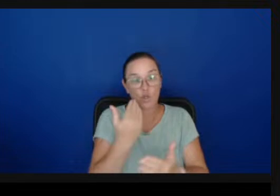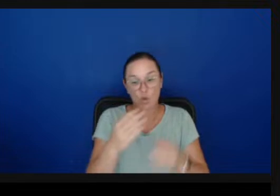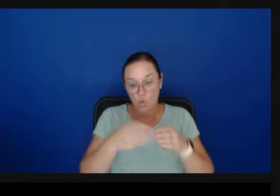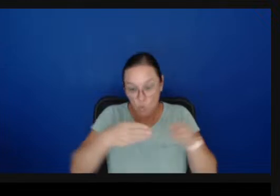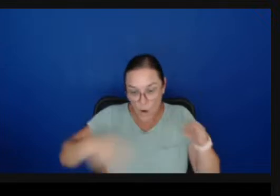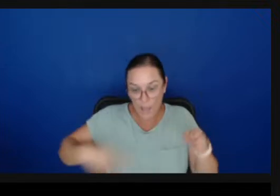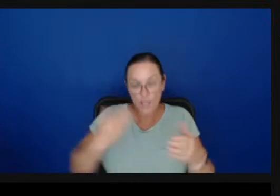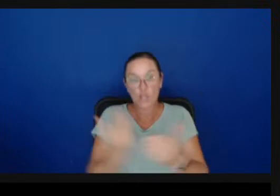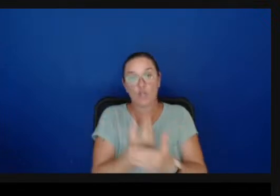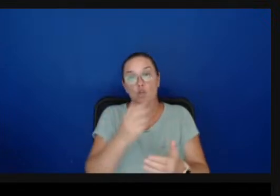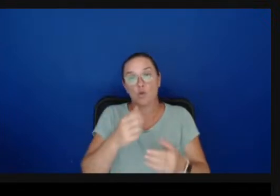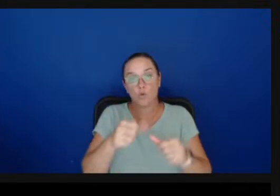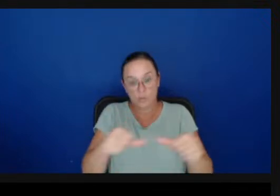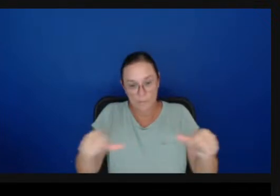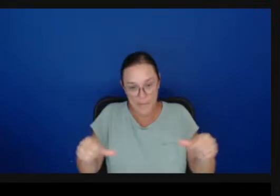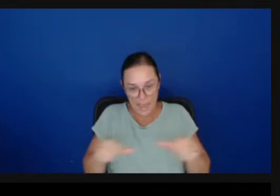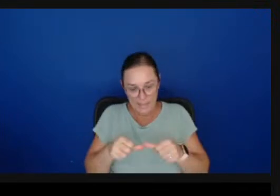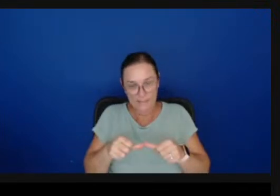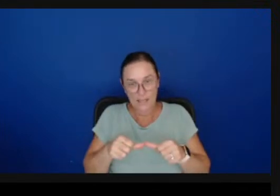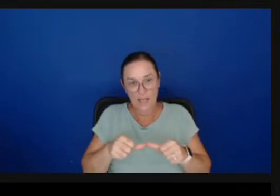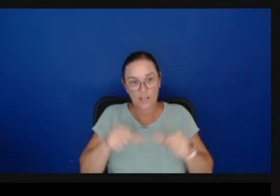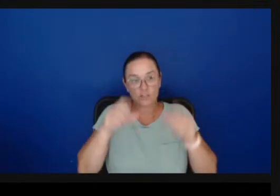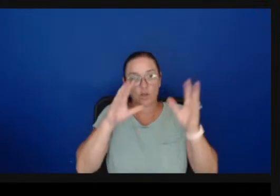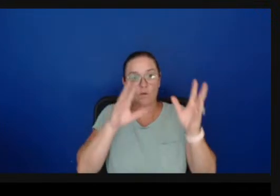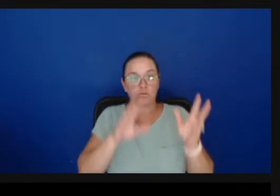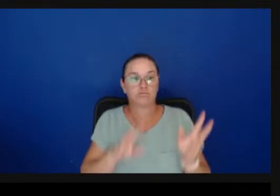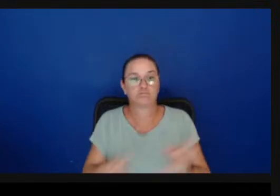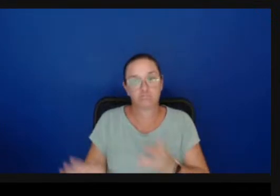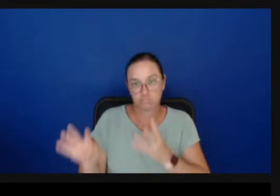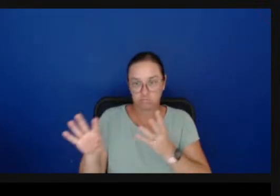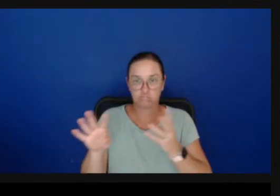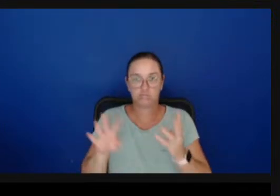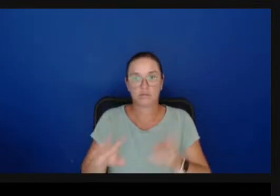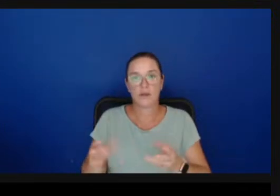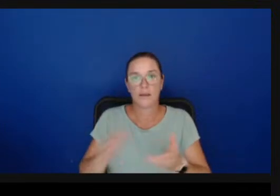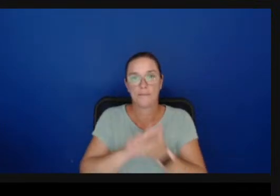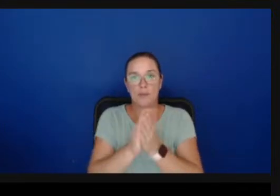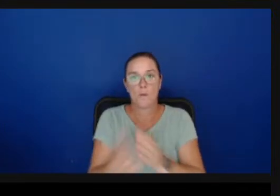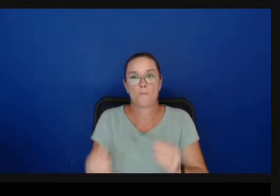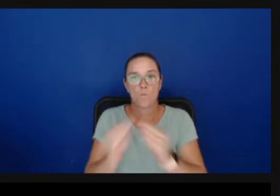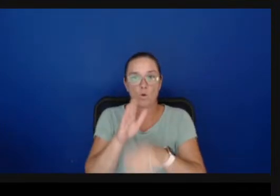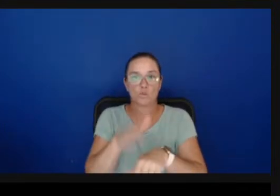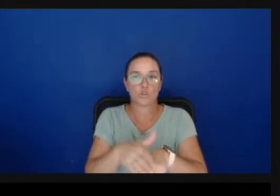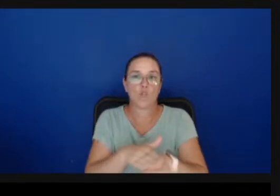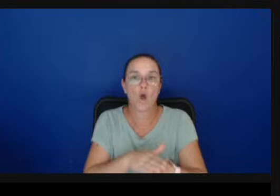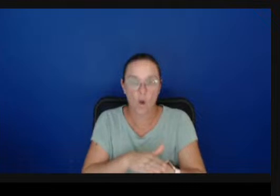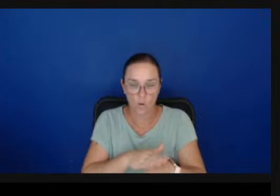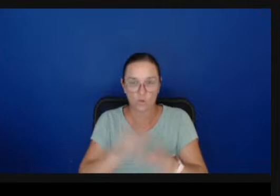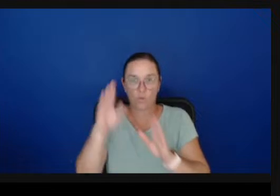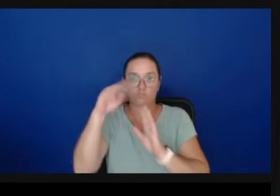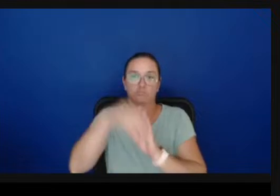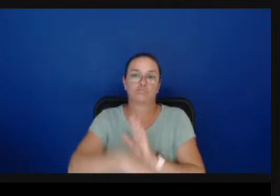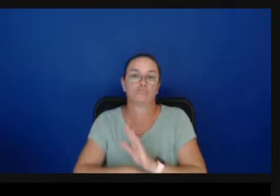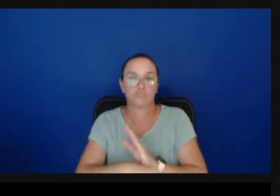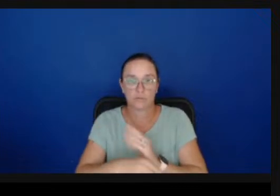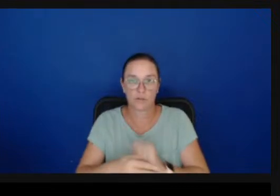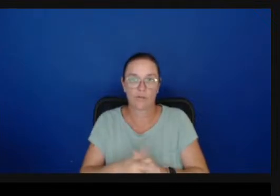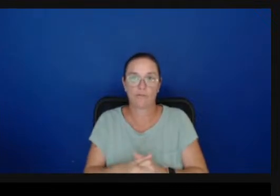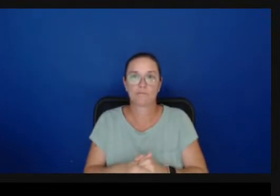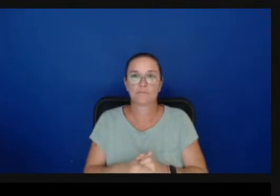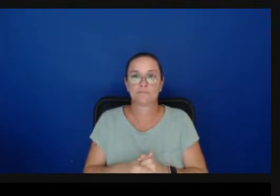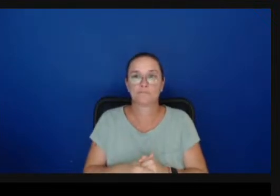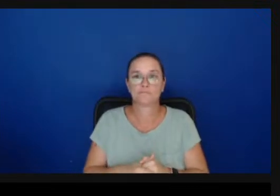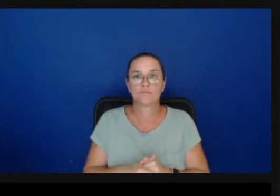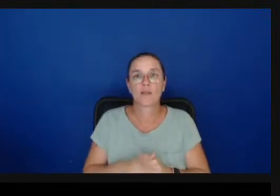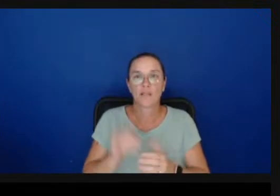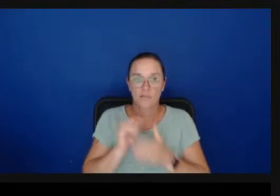now the energy has to go a lot slower through the ground. So it all comes crashing down here. Right? So that's what you're saying